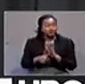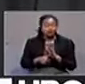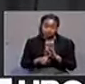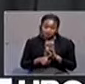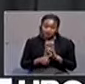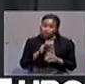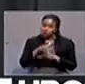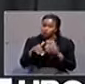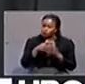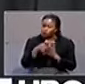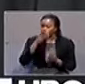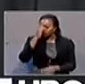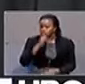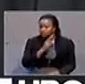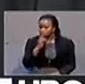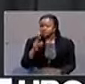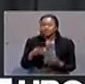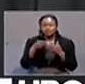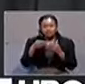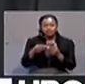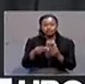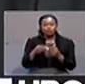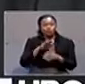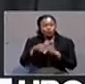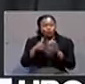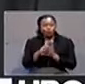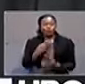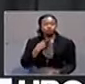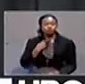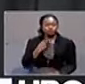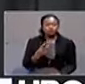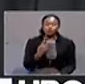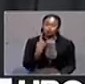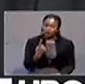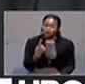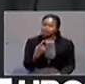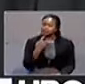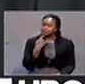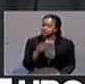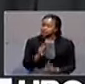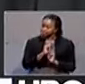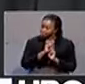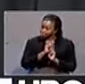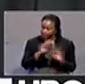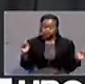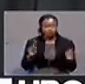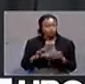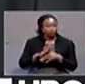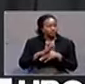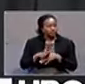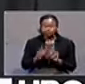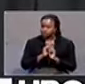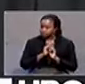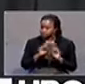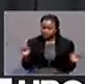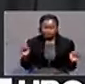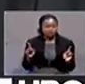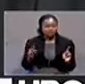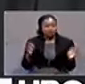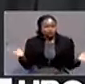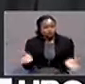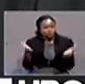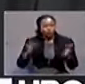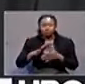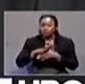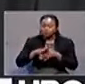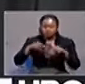All the religious leaders spoke with one voice against homosexuality and the promotion of homosexuality